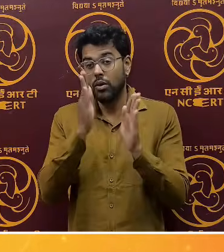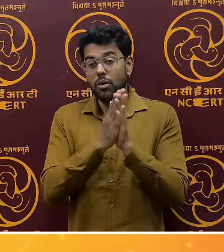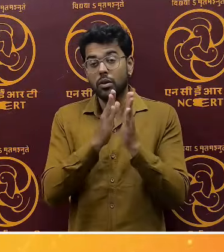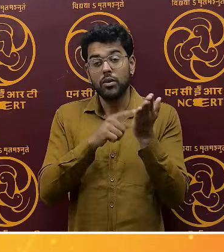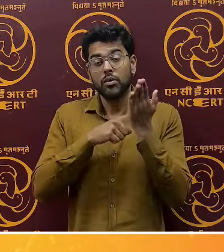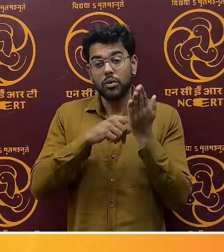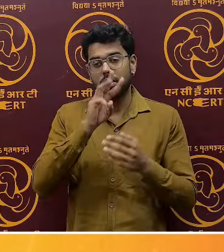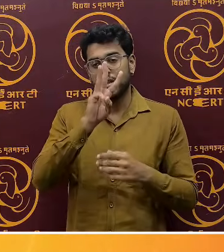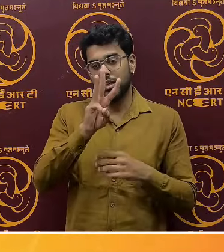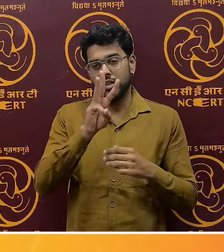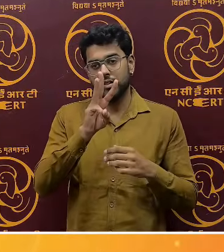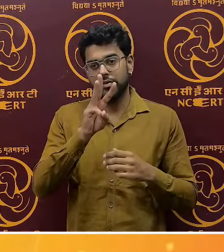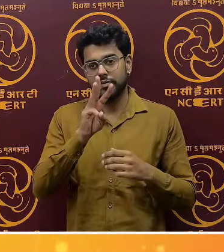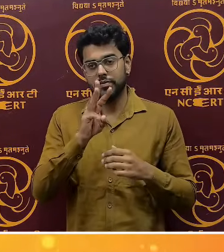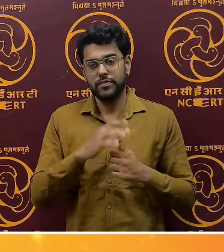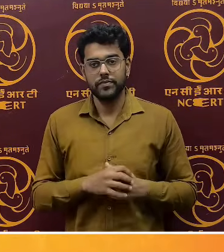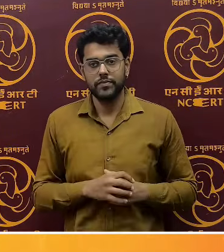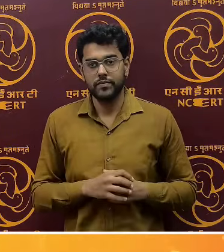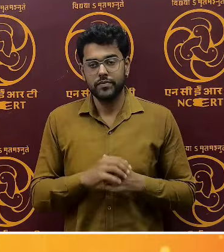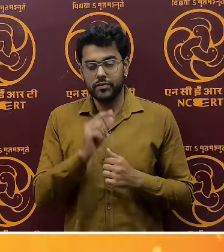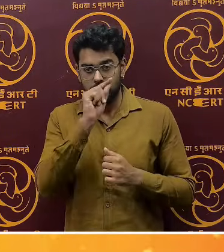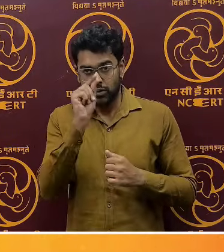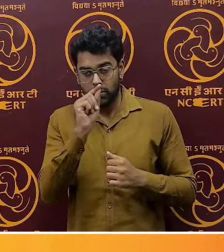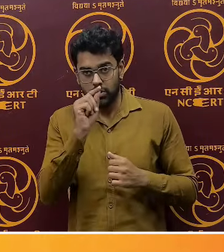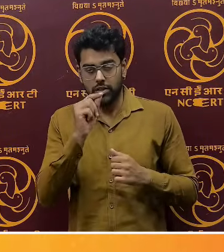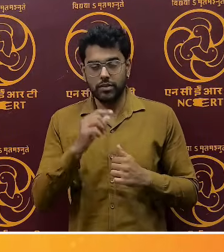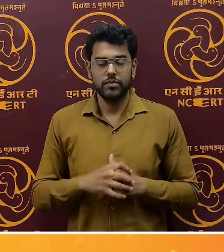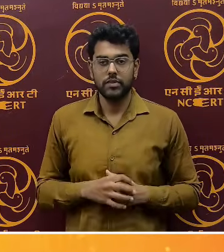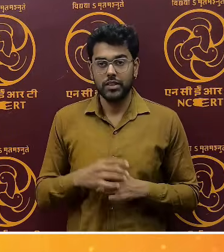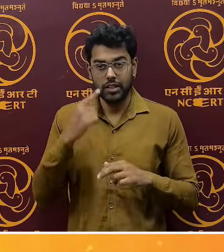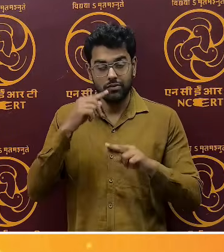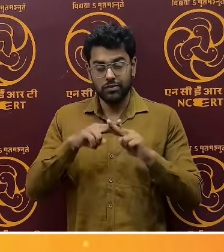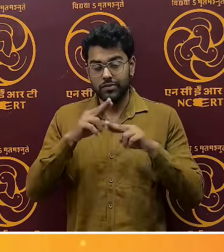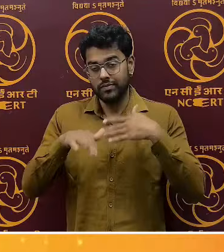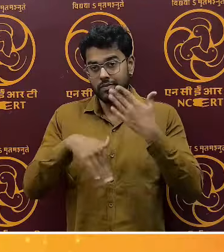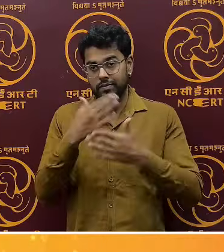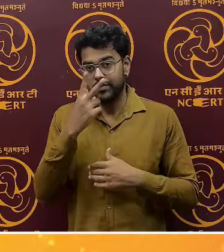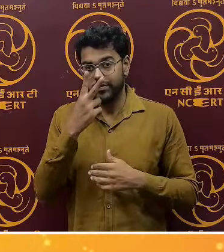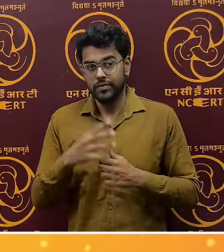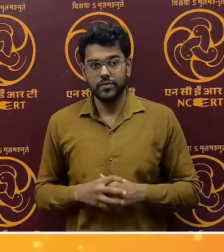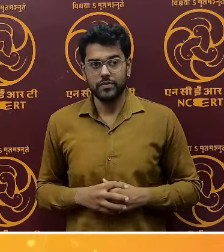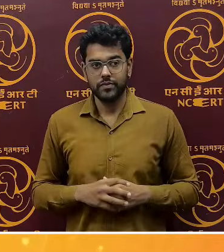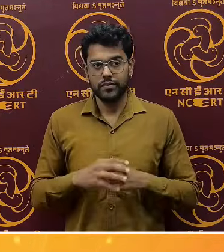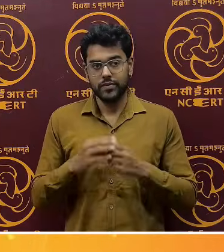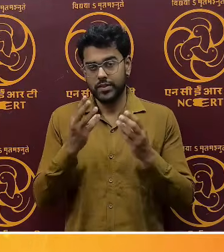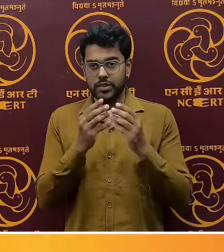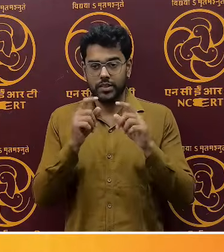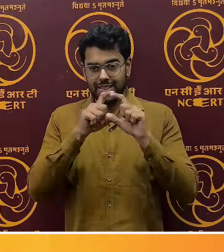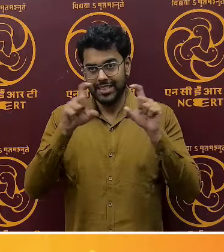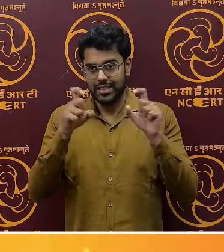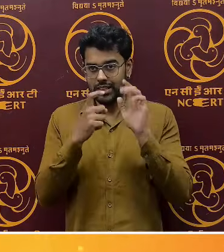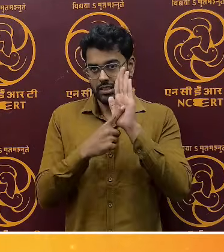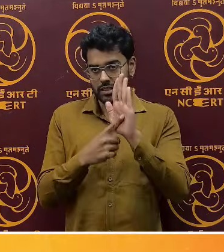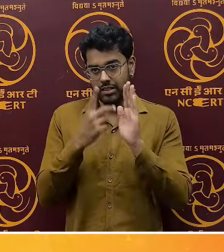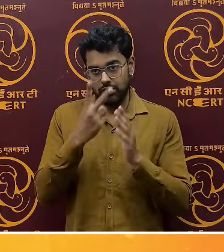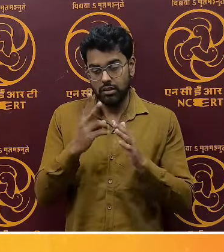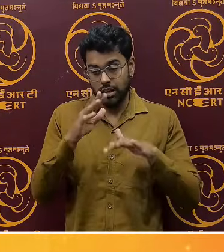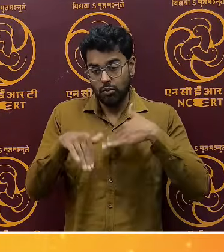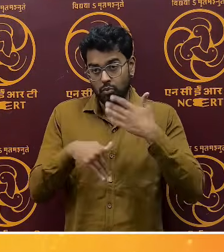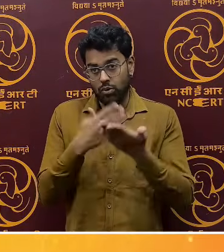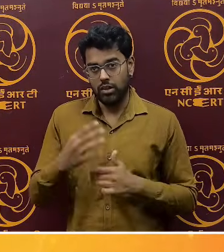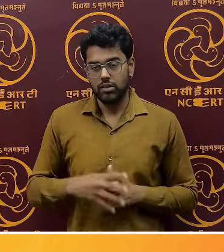3 square units. Next we will see, we have visualized this polynomial. Now we will